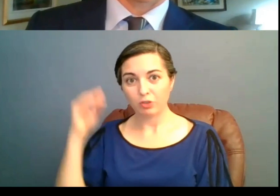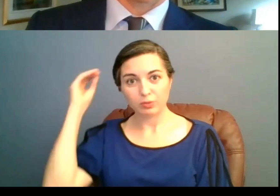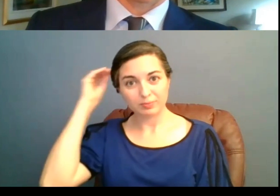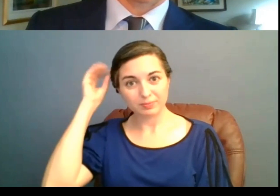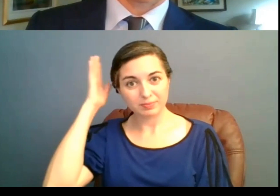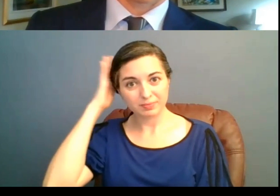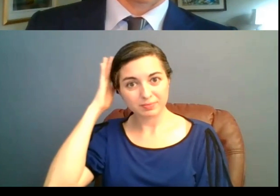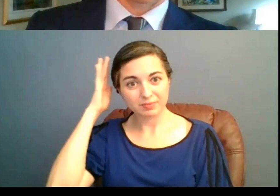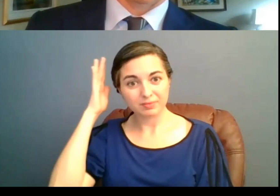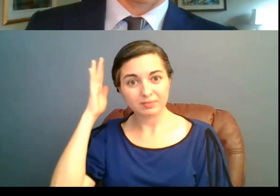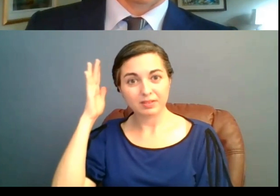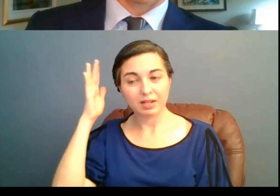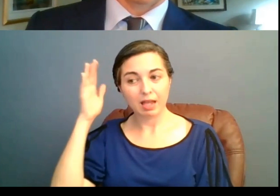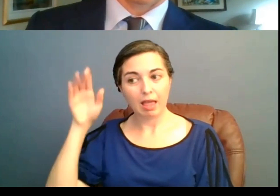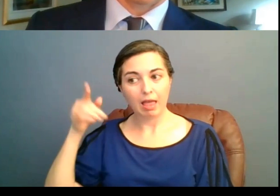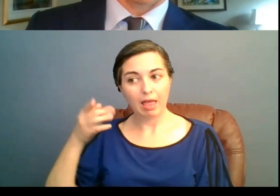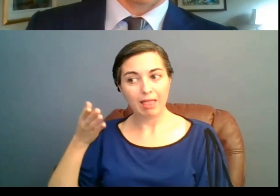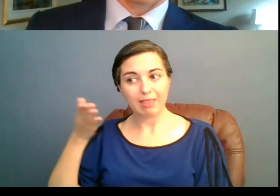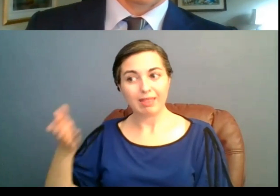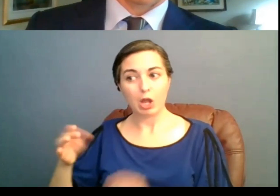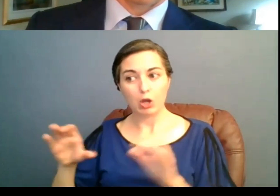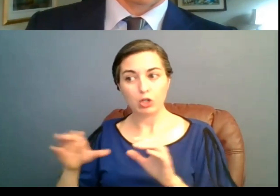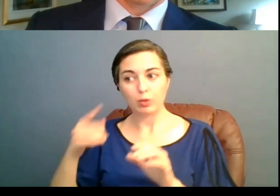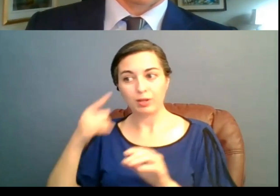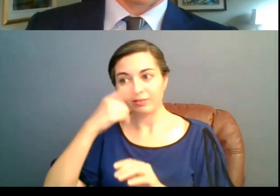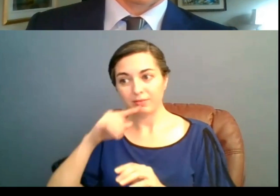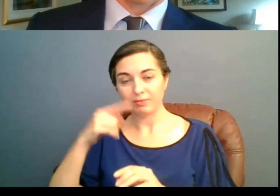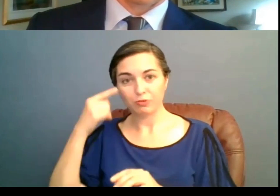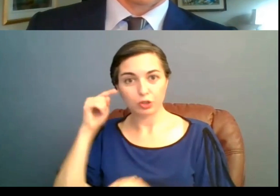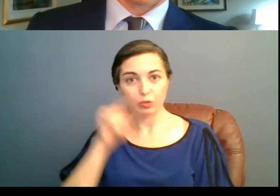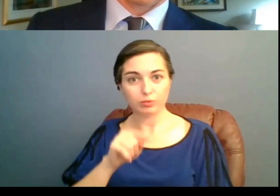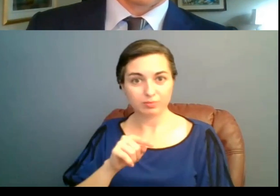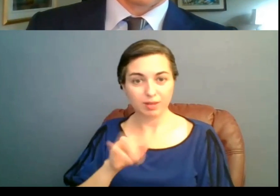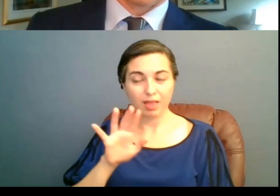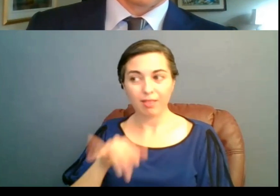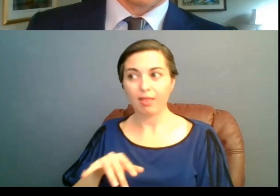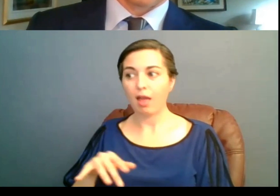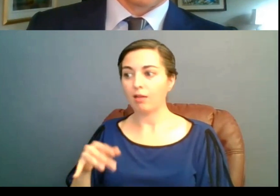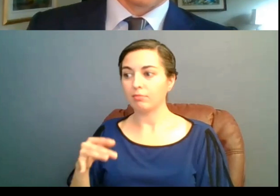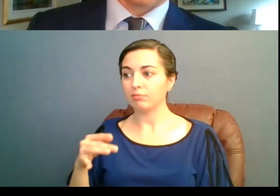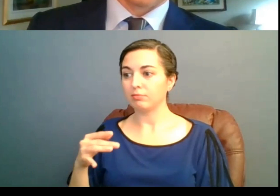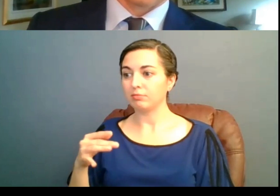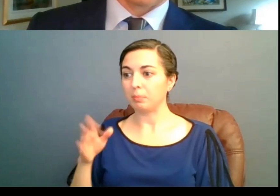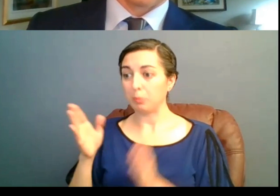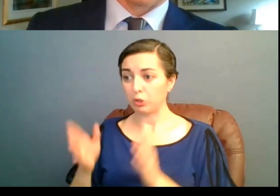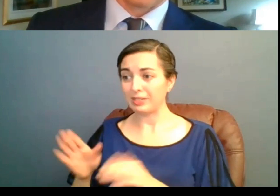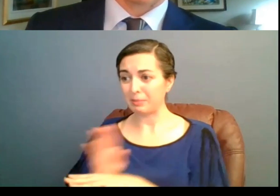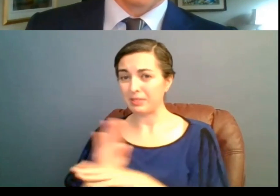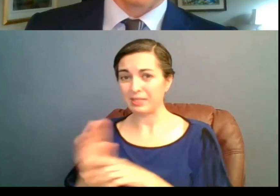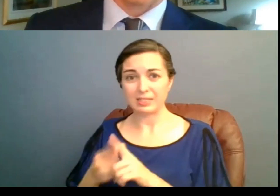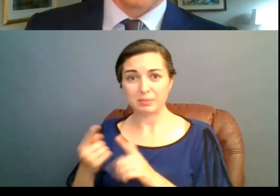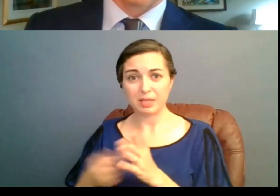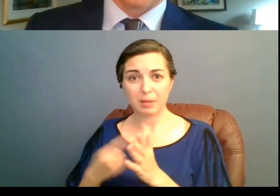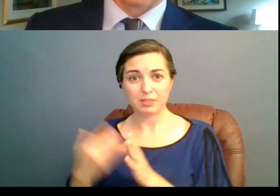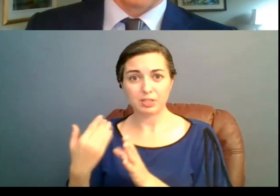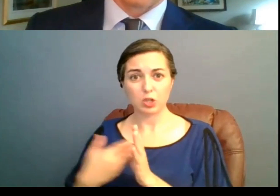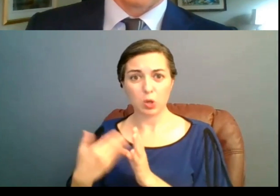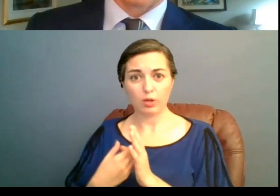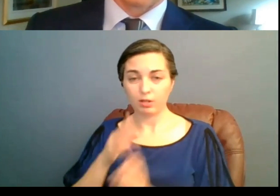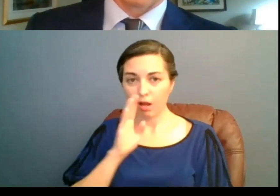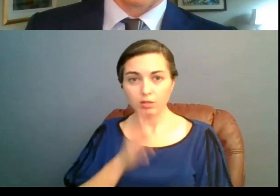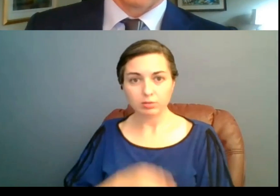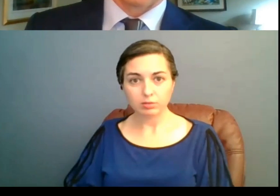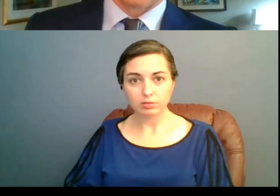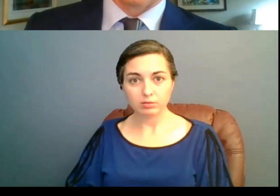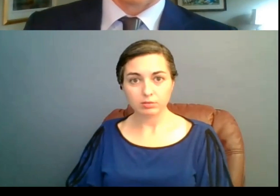that they're doing you a favor. That person is really busy. And sometimes it's like annoying, to be totally frank. Yeah. So